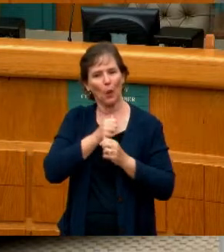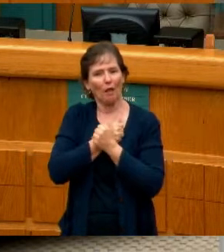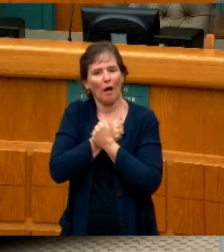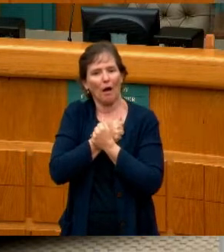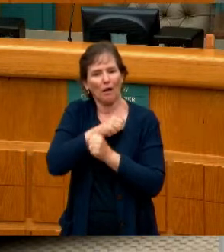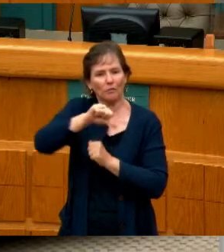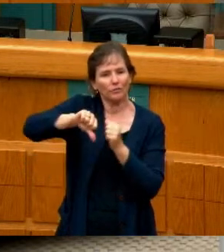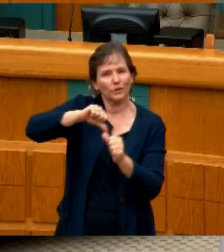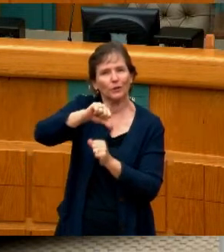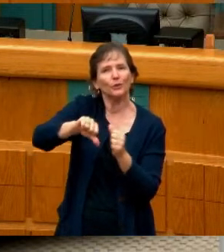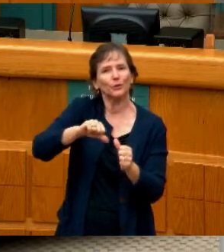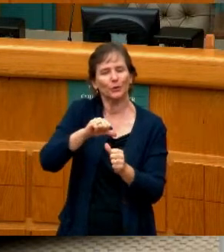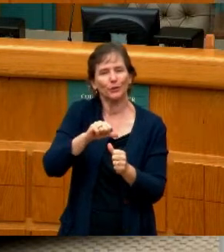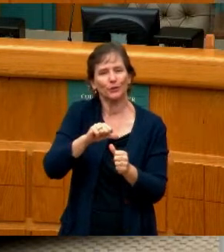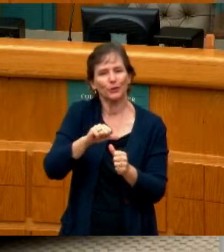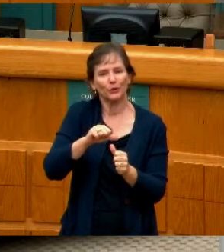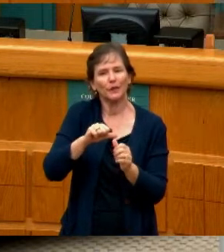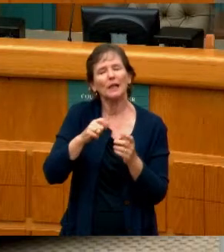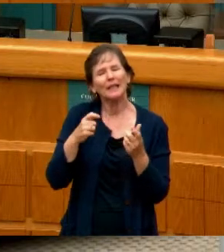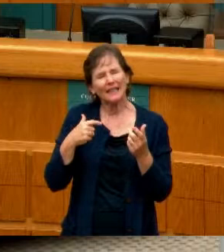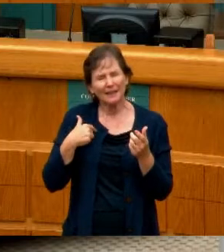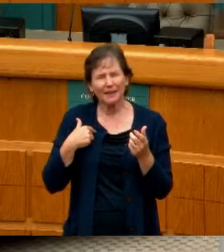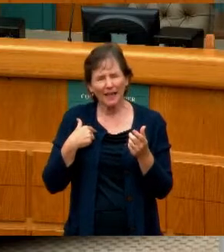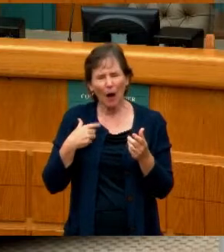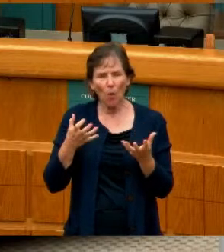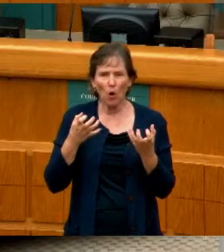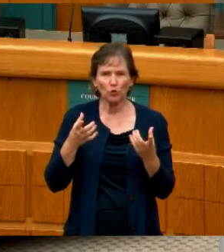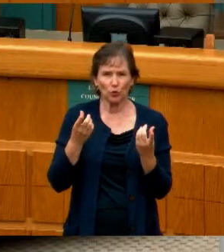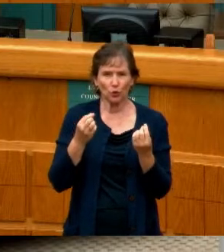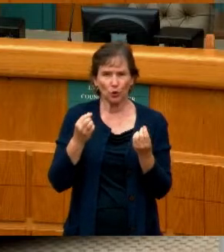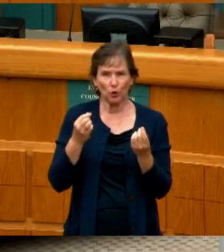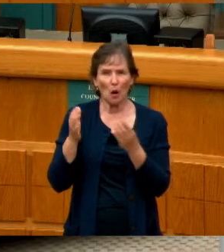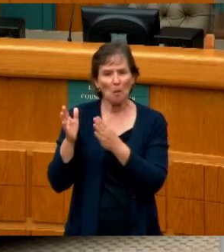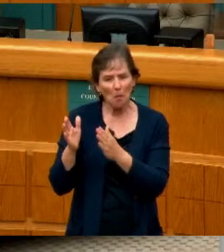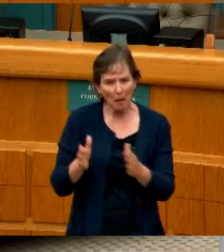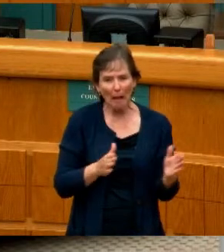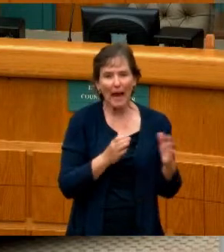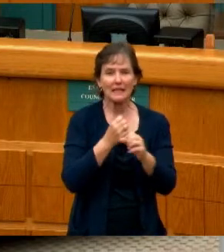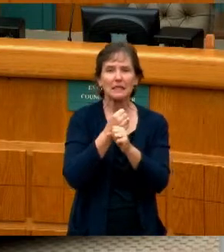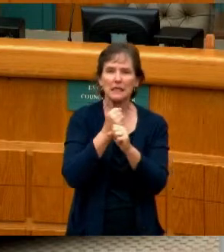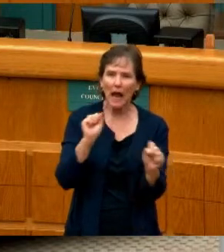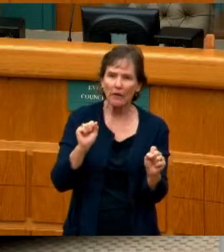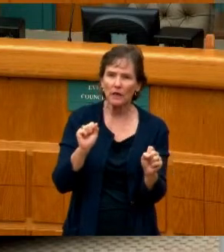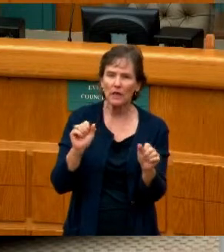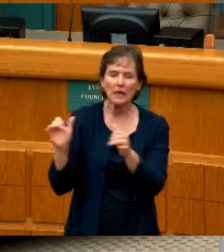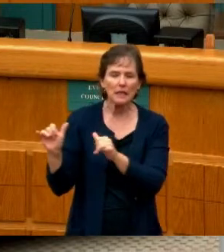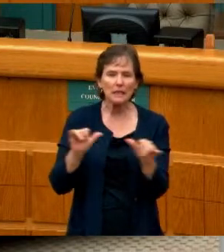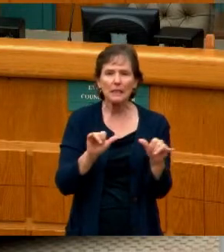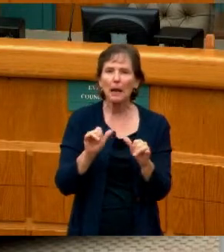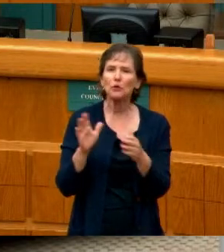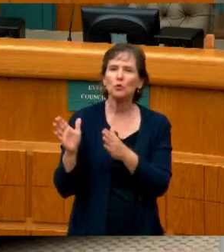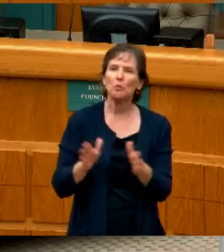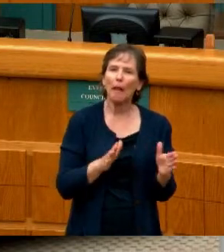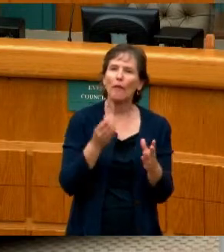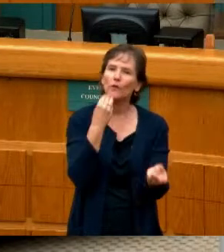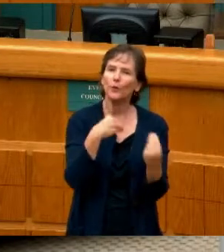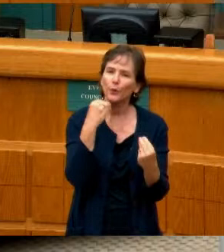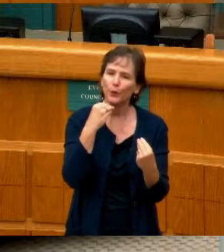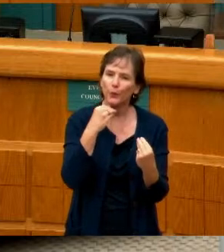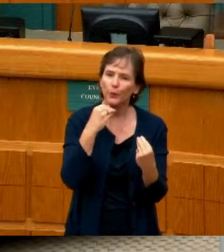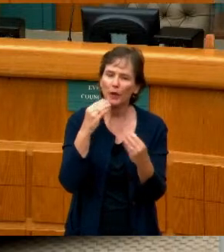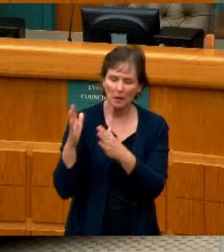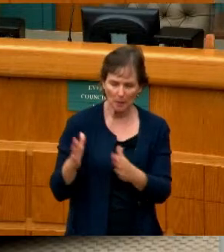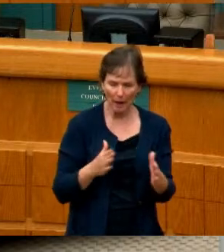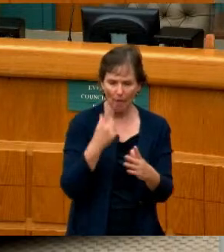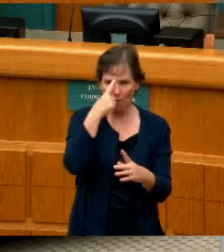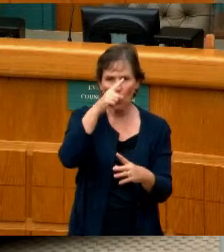being surrounded by people we love. And so I want to make sure that you think about your Thanksgiving dinner. Plan it like you plan your